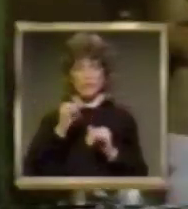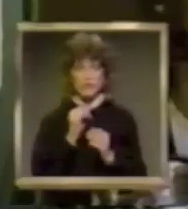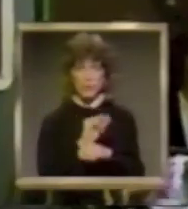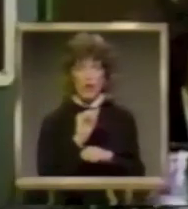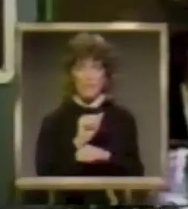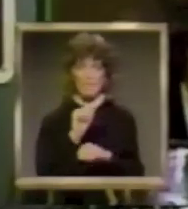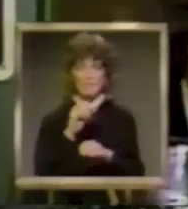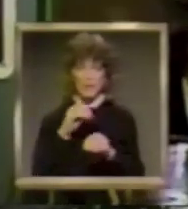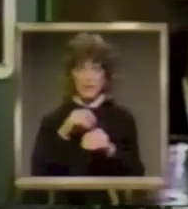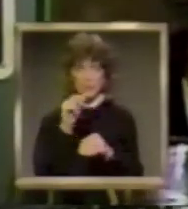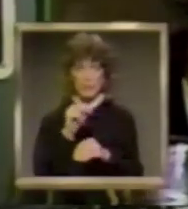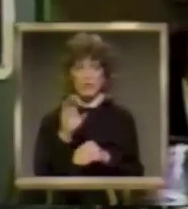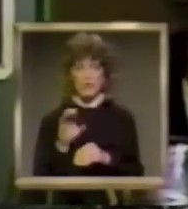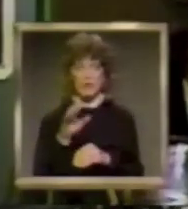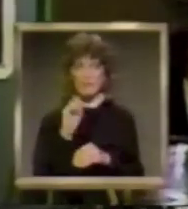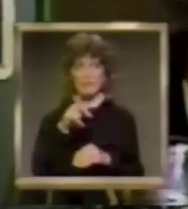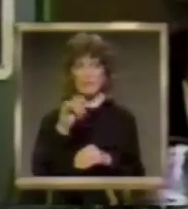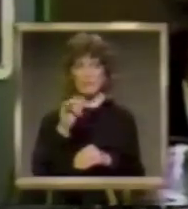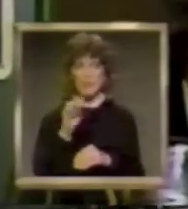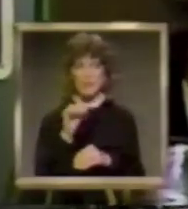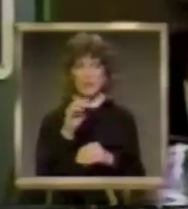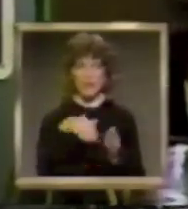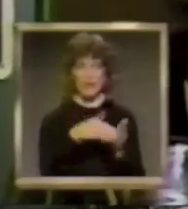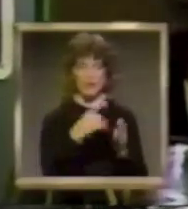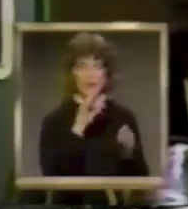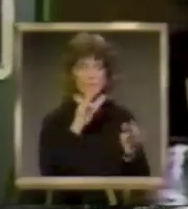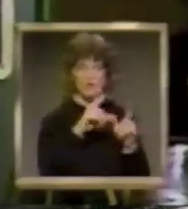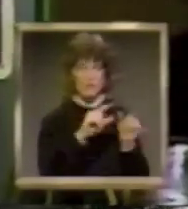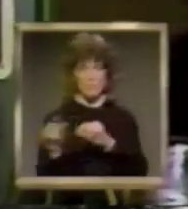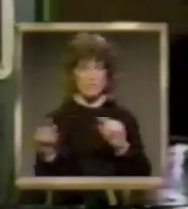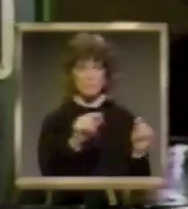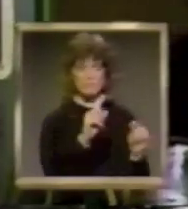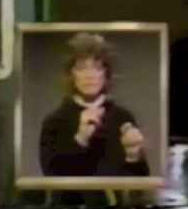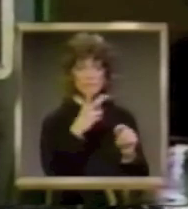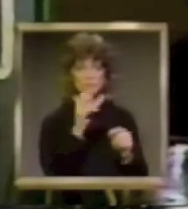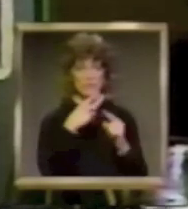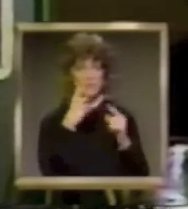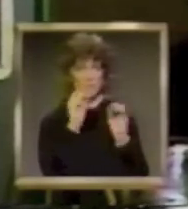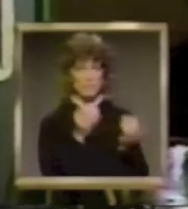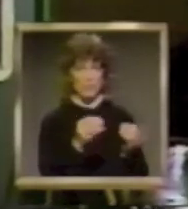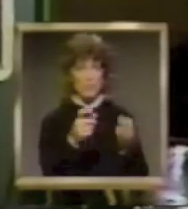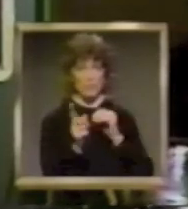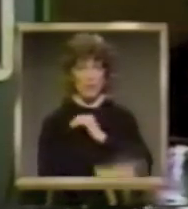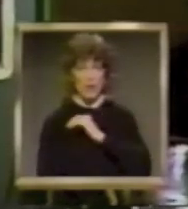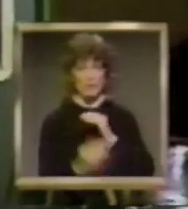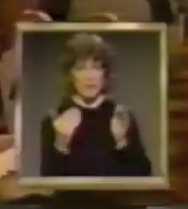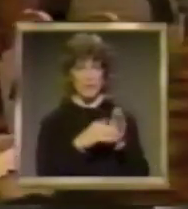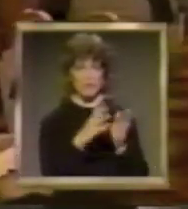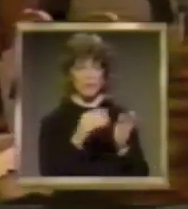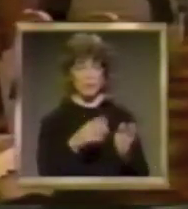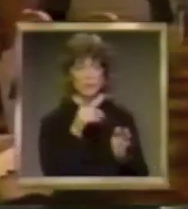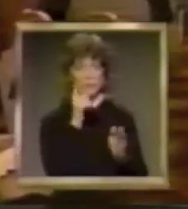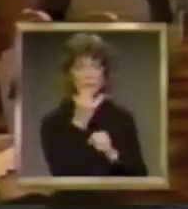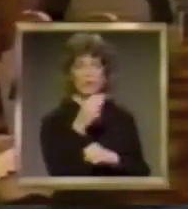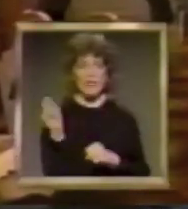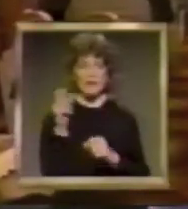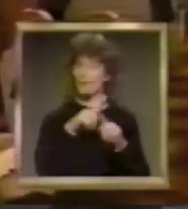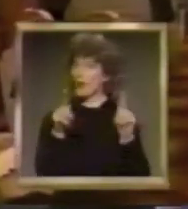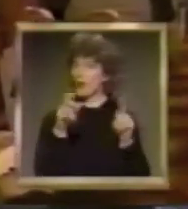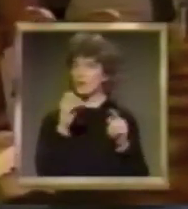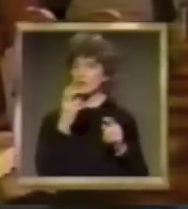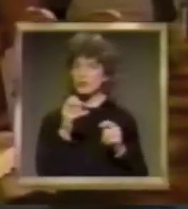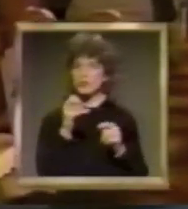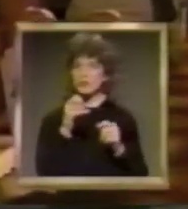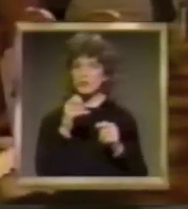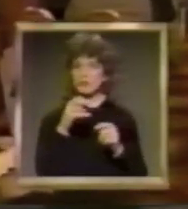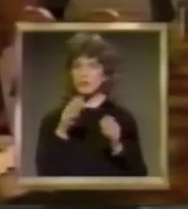North Carolina. Spillman has been at the center of the controversy. She said there would be no reprisals against students who had protested, but she skirted